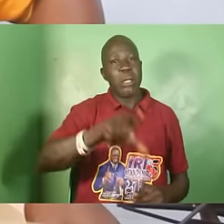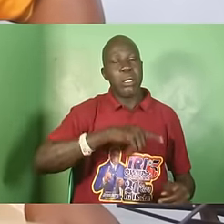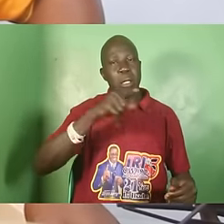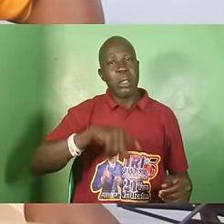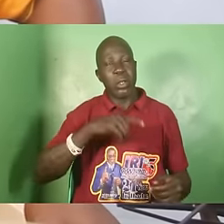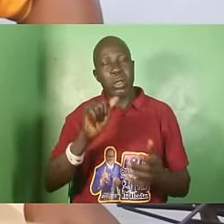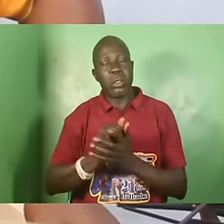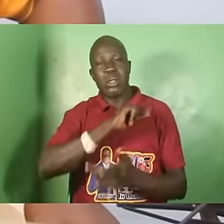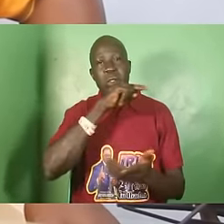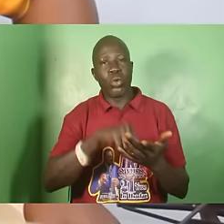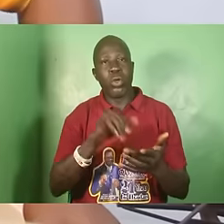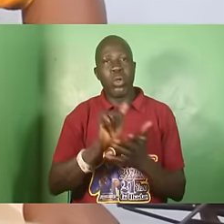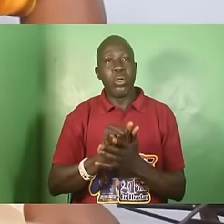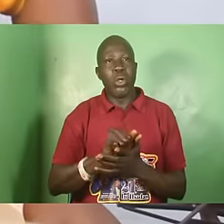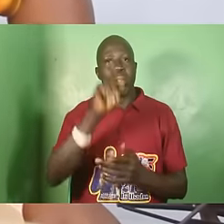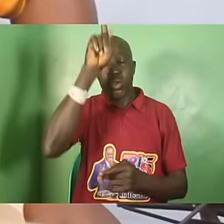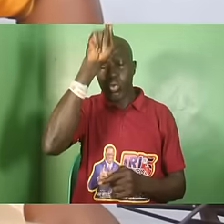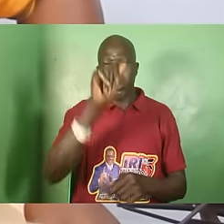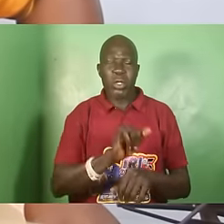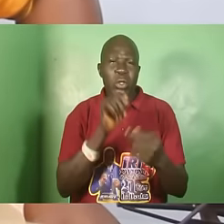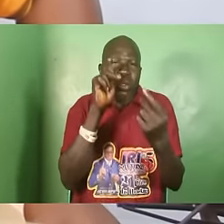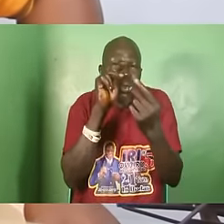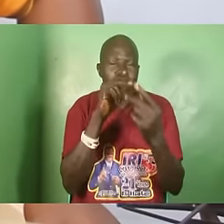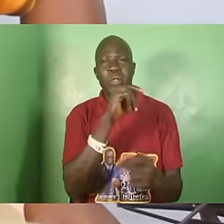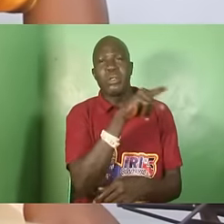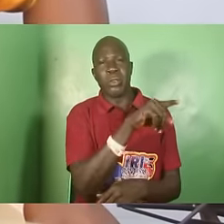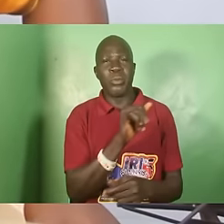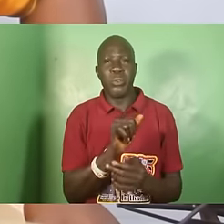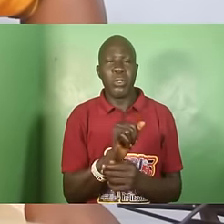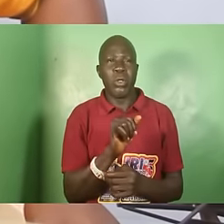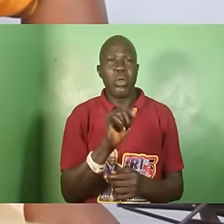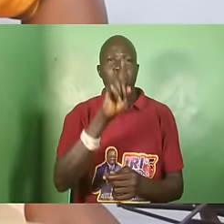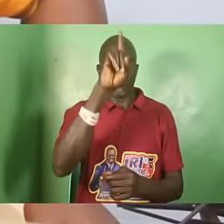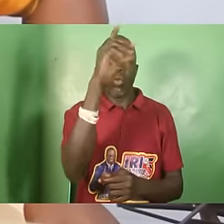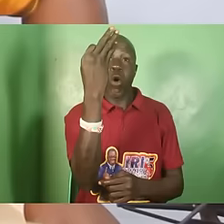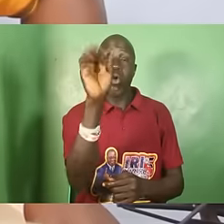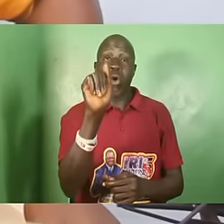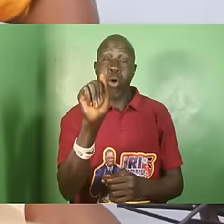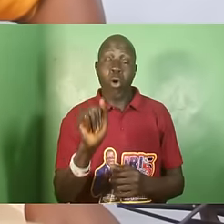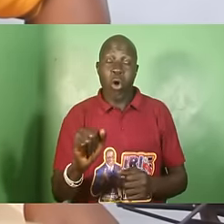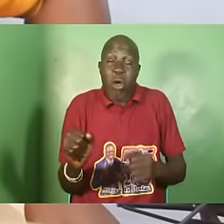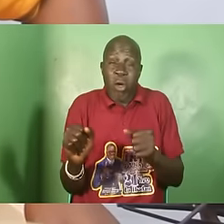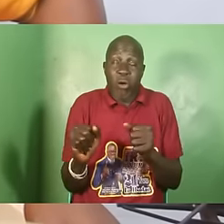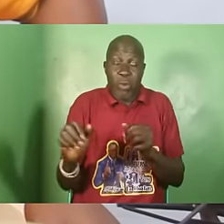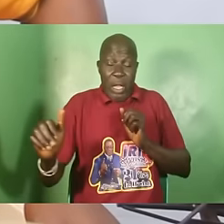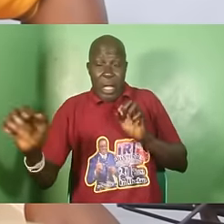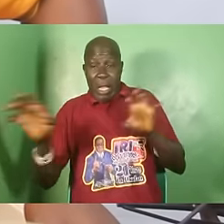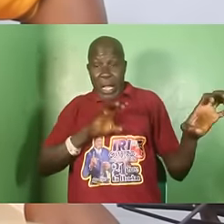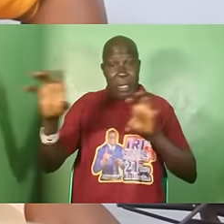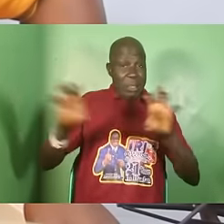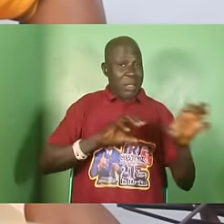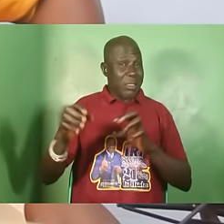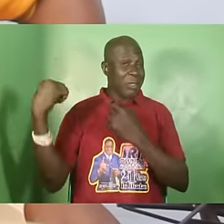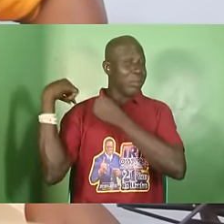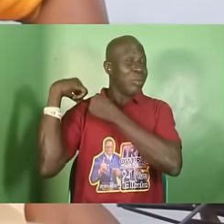This one they've come. They can't want me to touch me. There is one that touched me. Okanu awon osire to mele. One of the